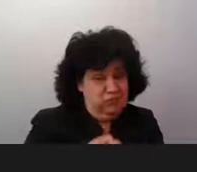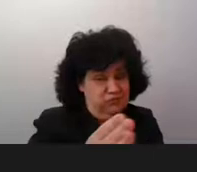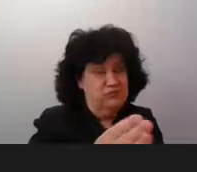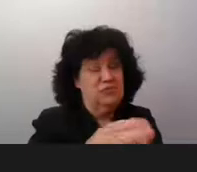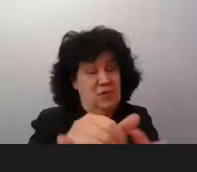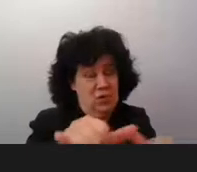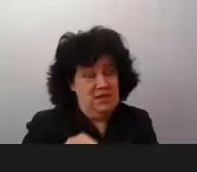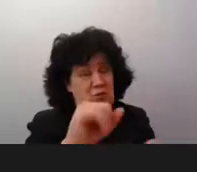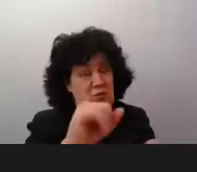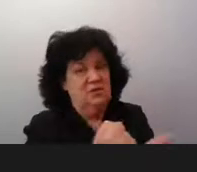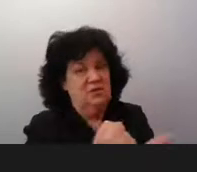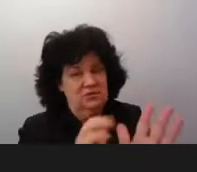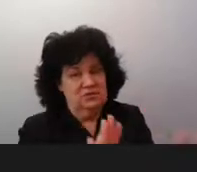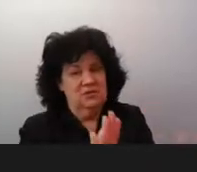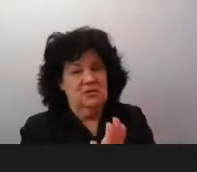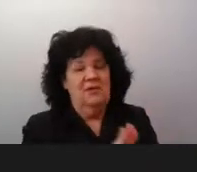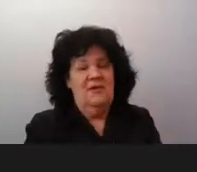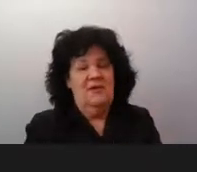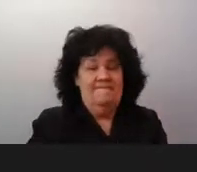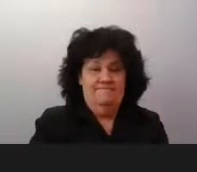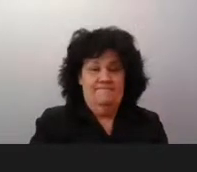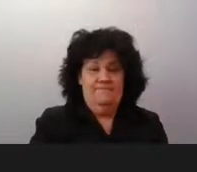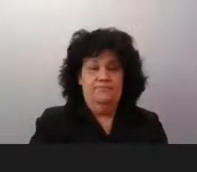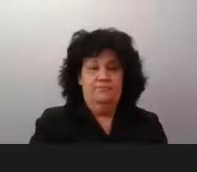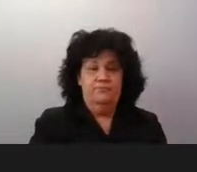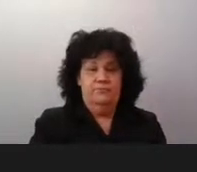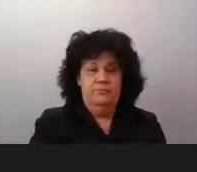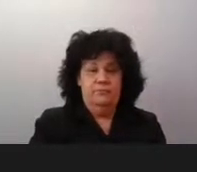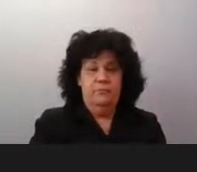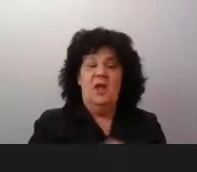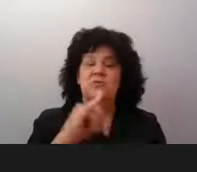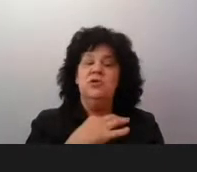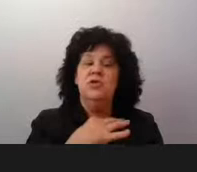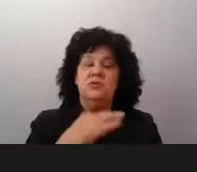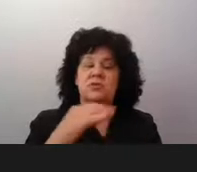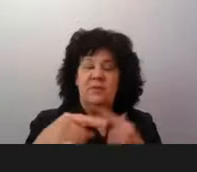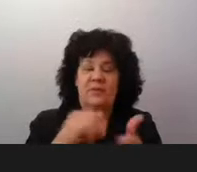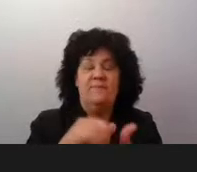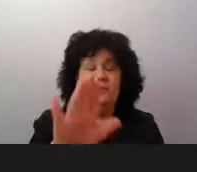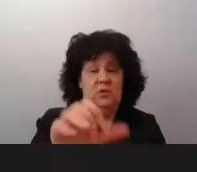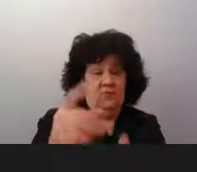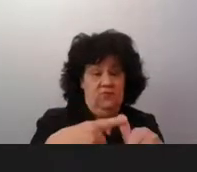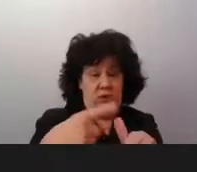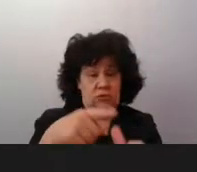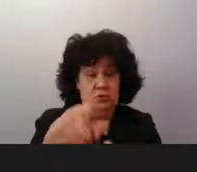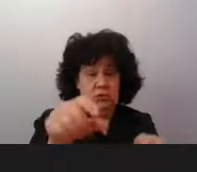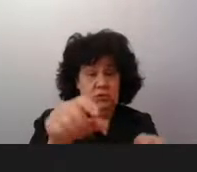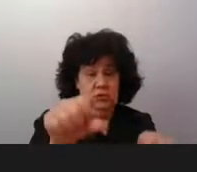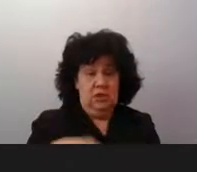that we do in that field. So I was curious how that would play out. So first of all, what you can do now is you can actually go